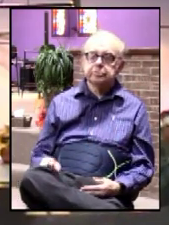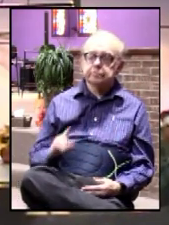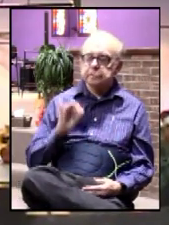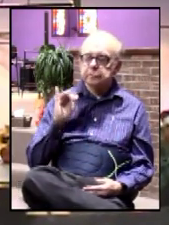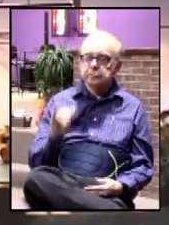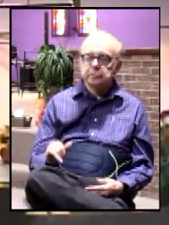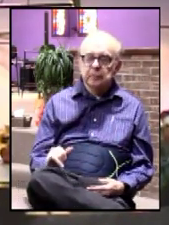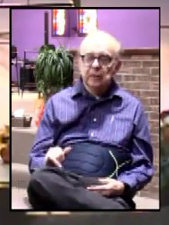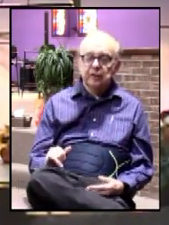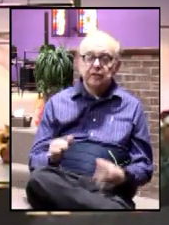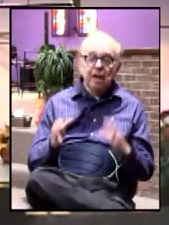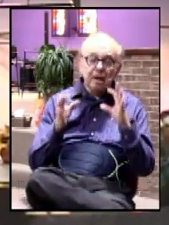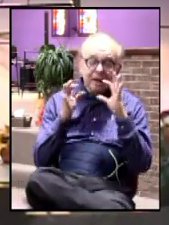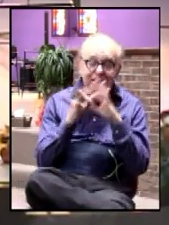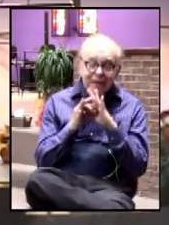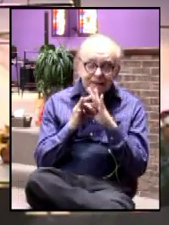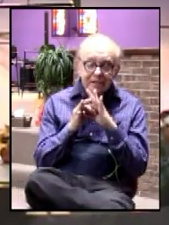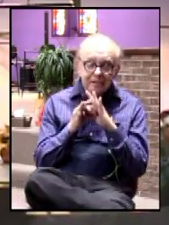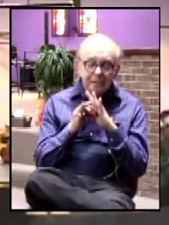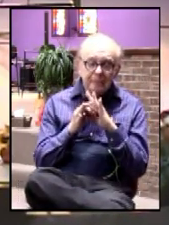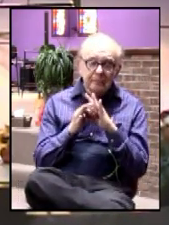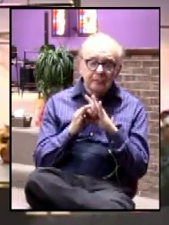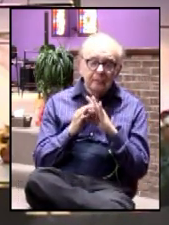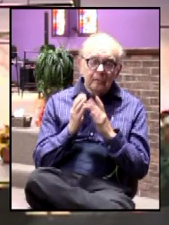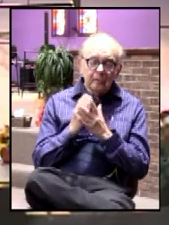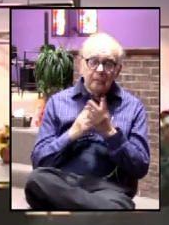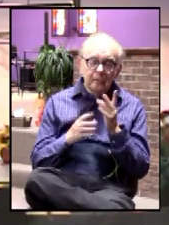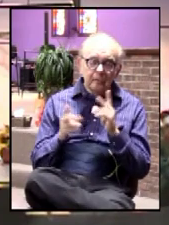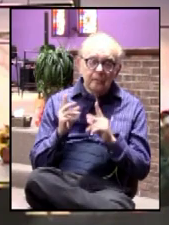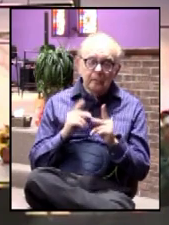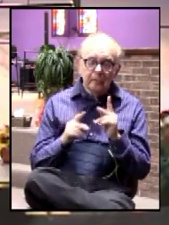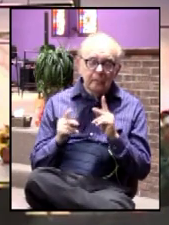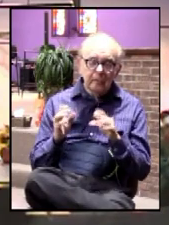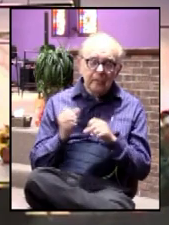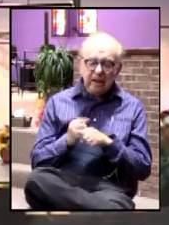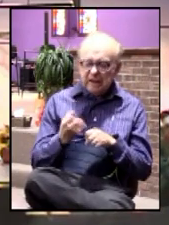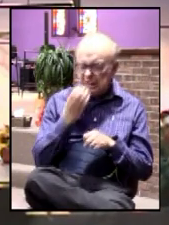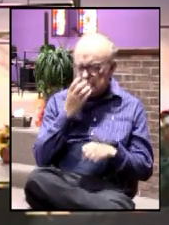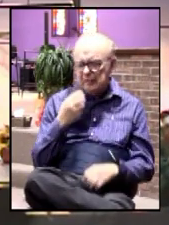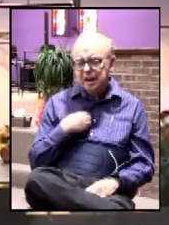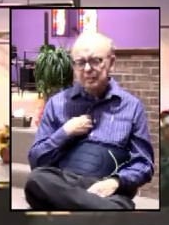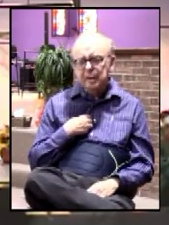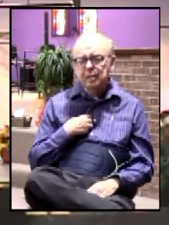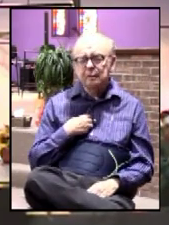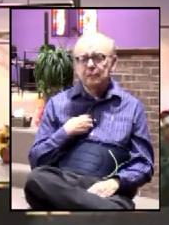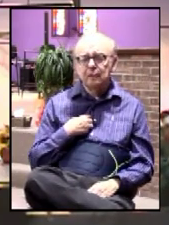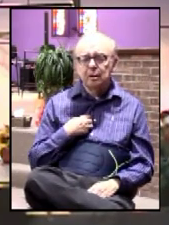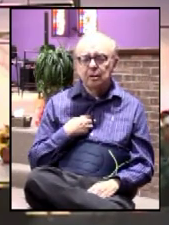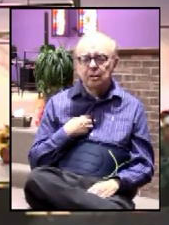is to stay connected. Some people get mad at me